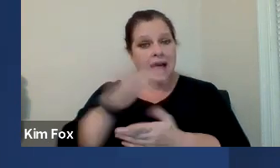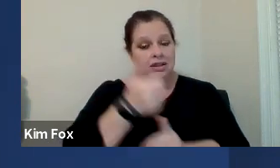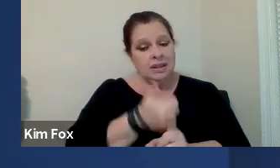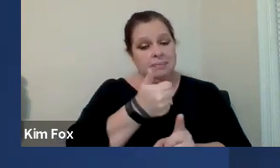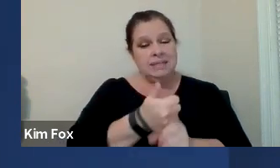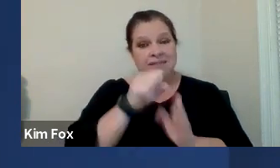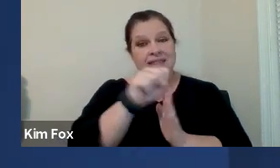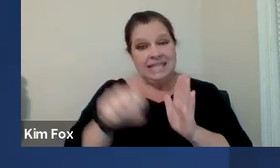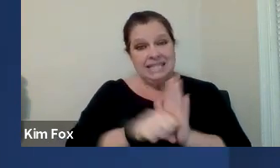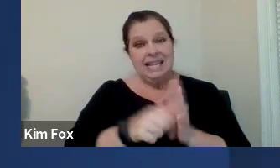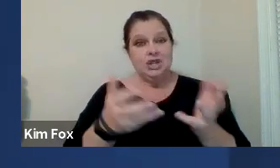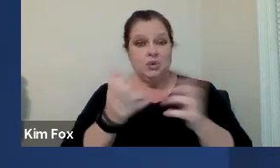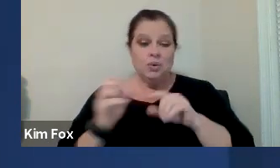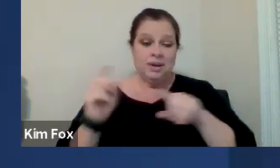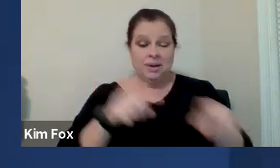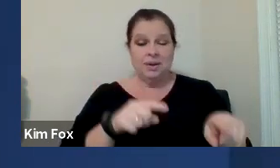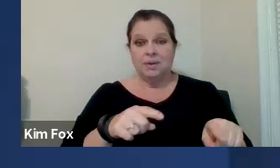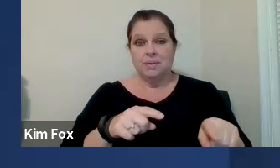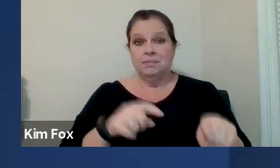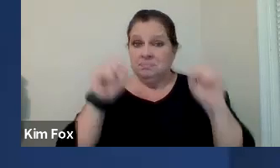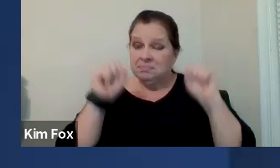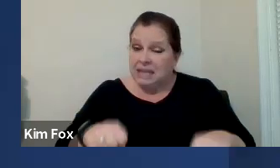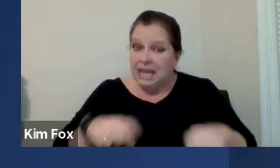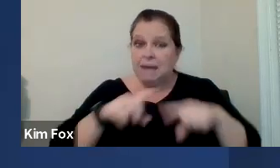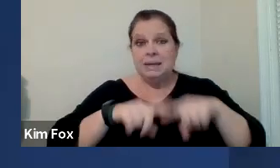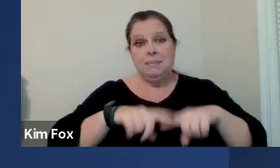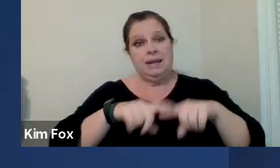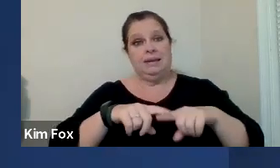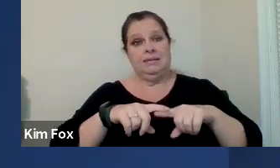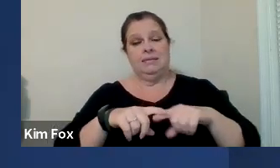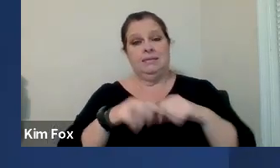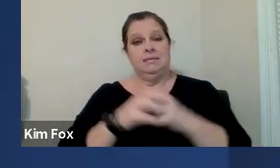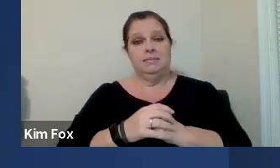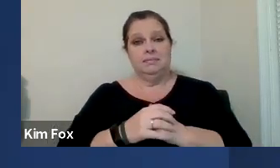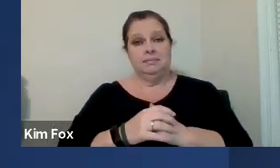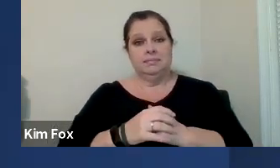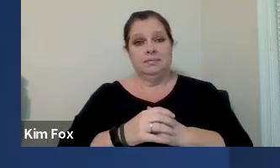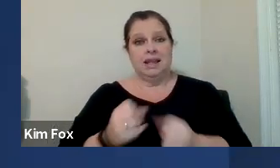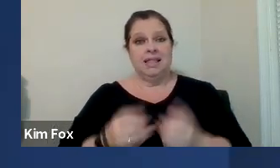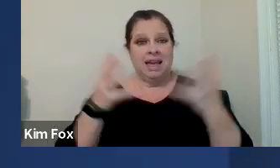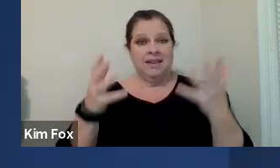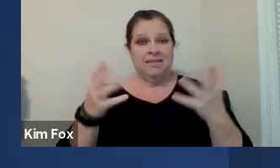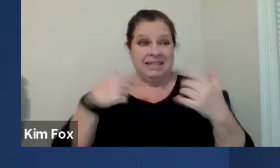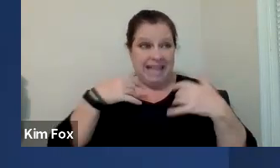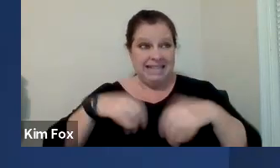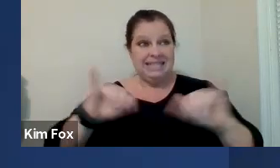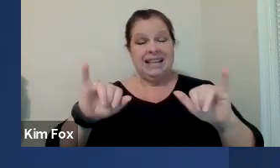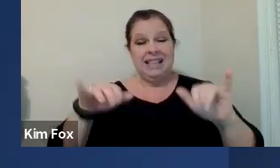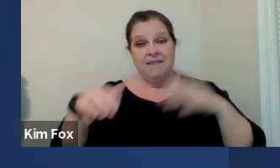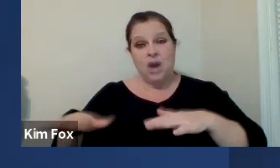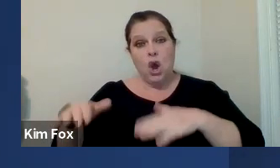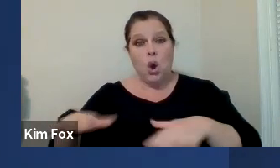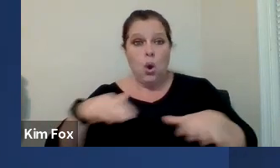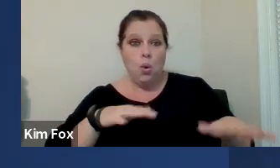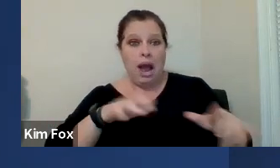state that you're looking. And it can be dependent, because I know a lot of us, I still have a Hawaii license. I need to go to the